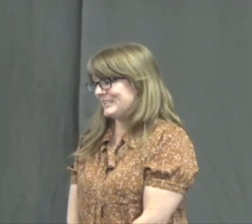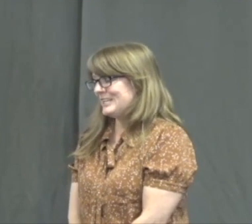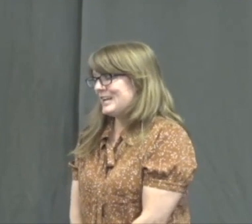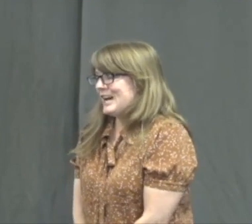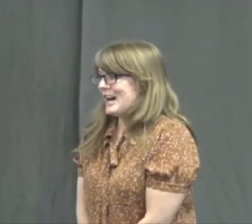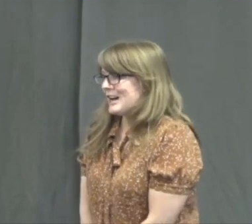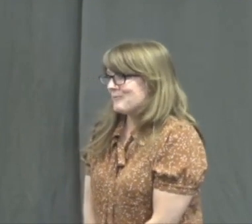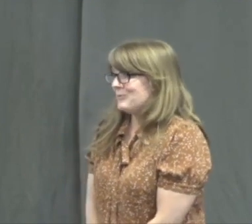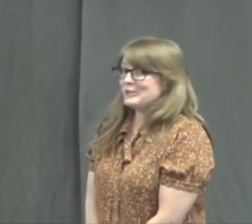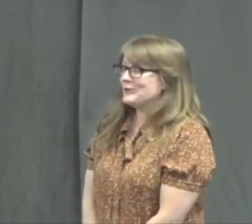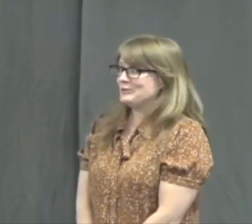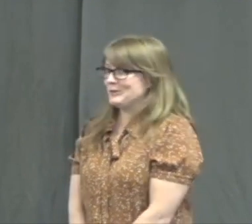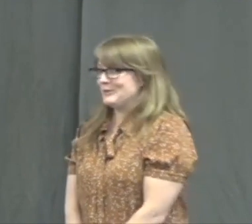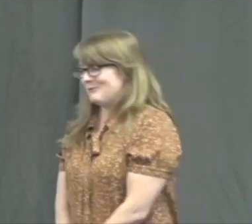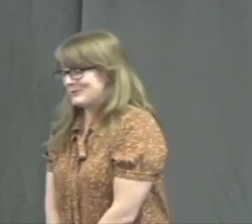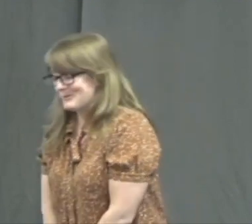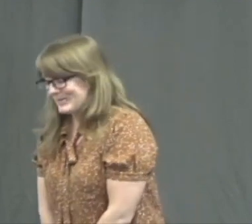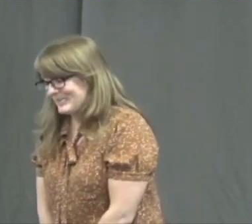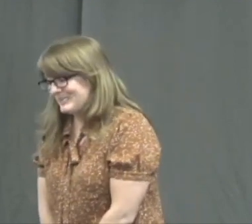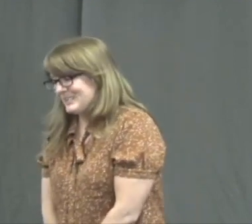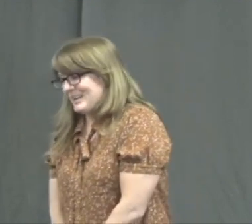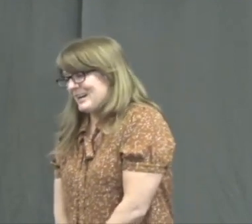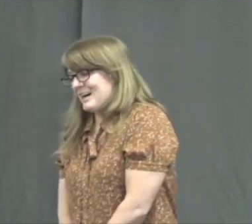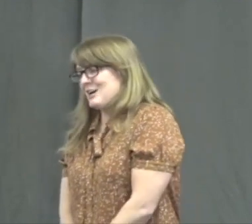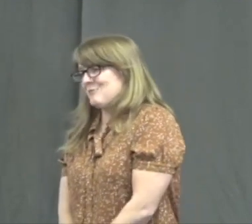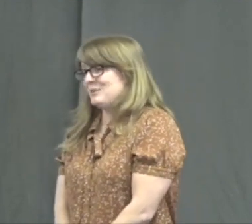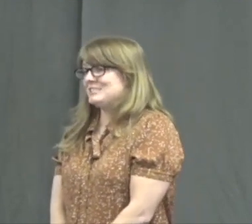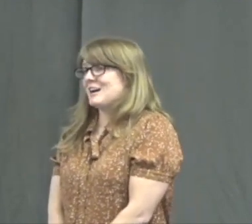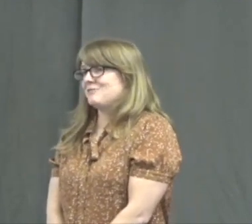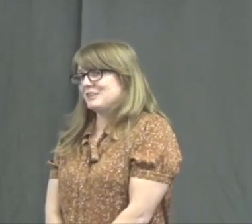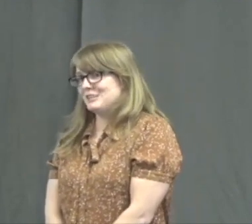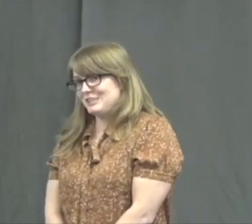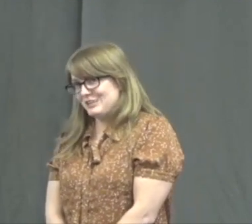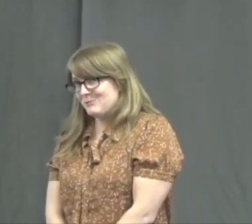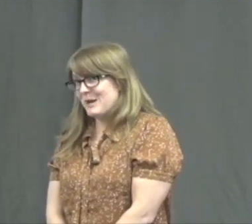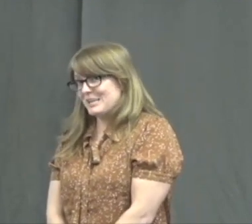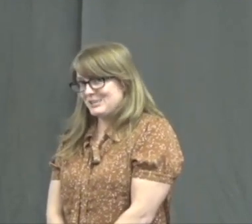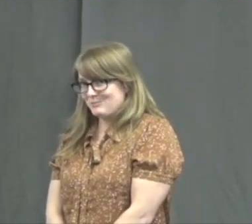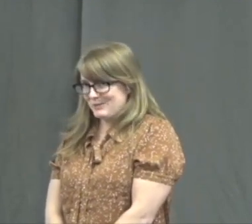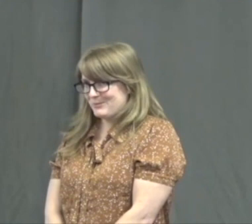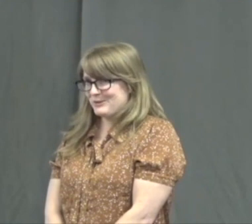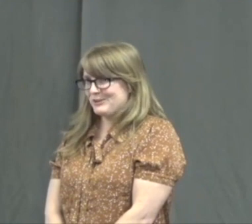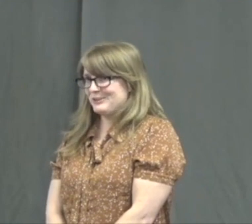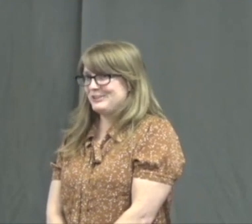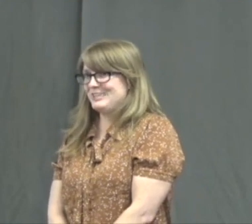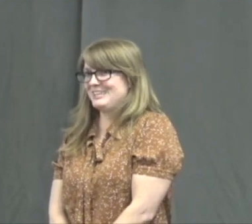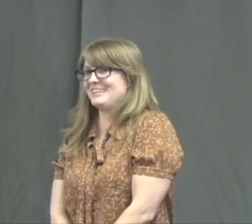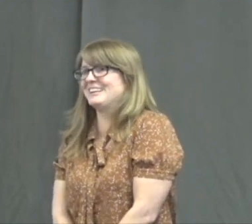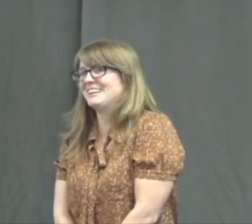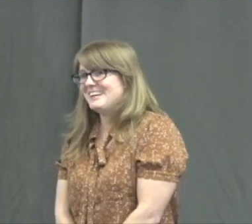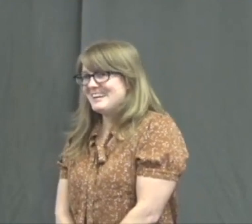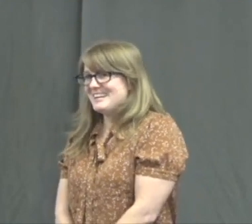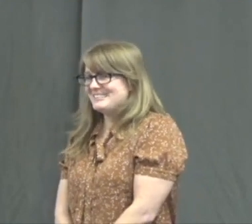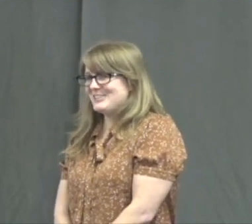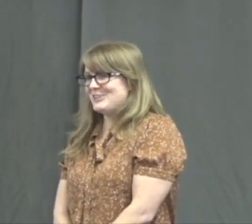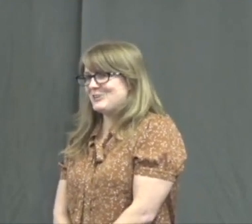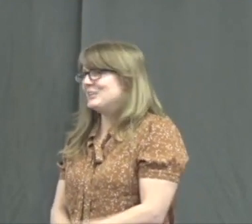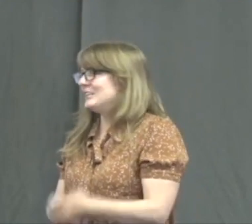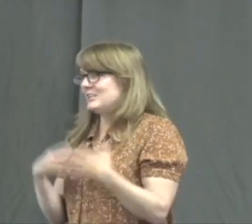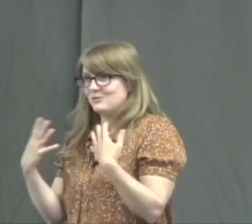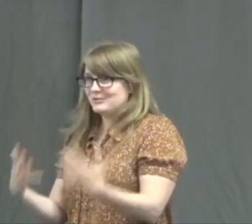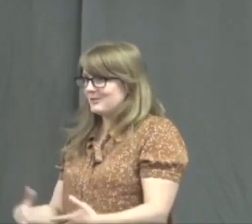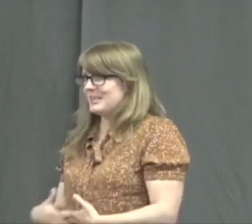schooling. We don't do it for the money. We definitely are begging people